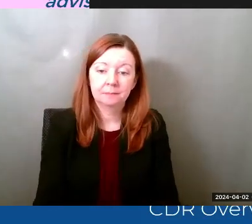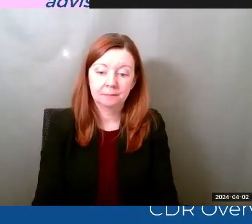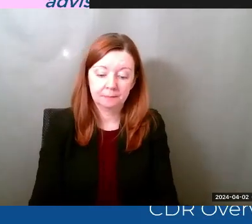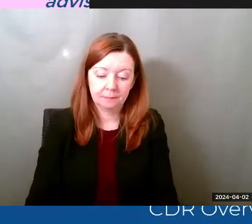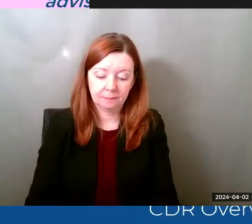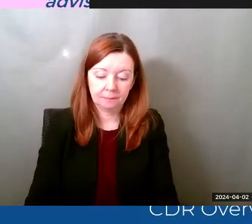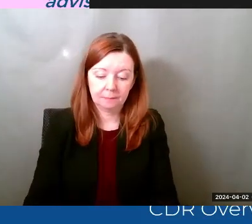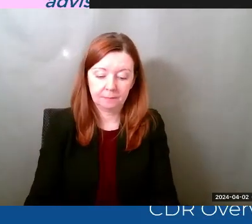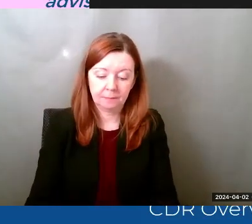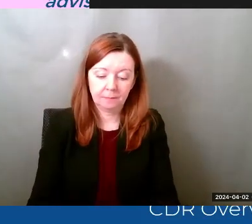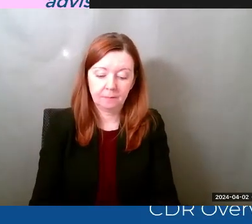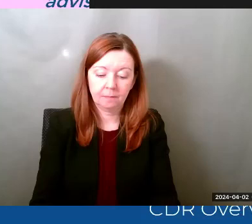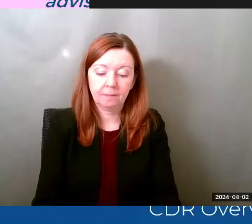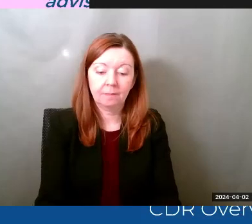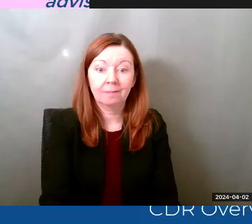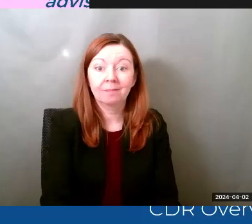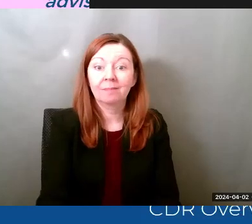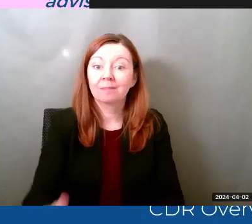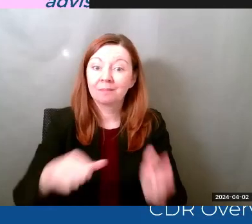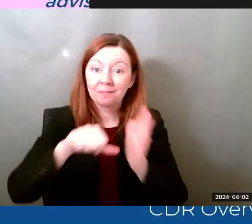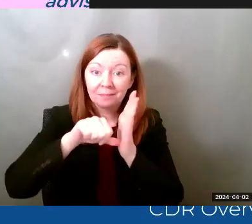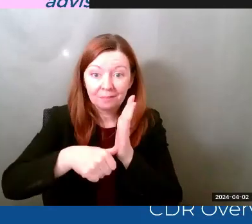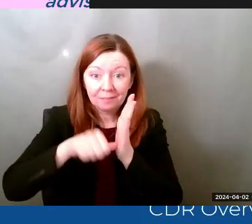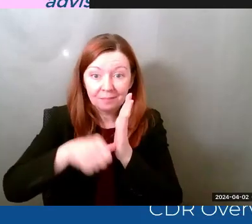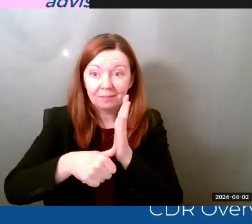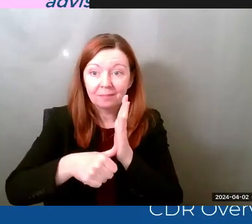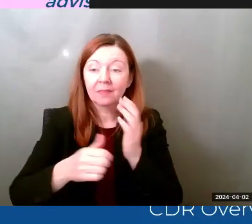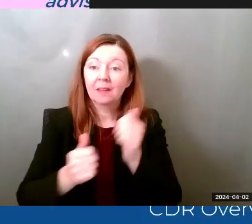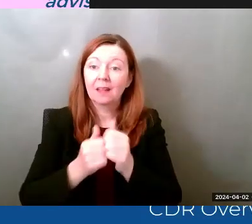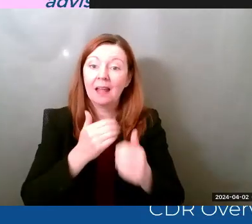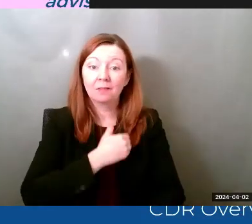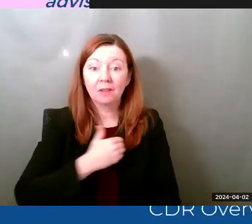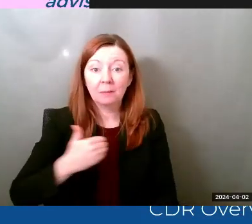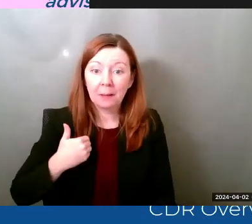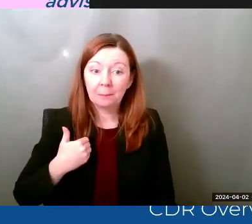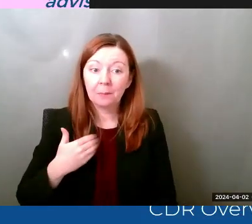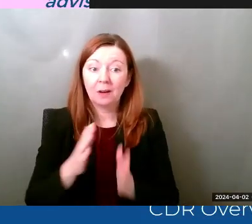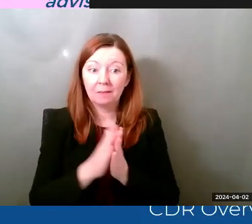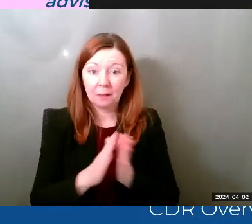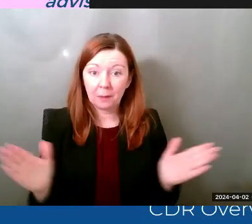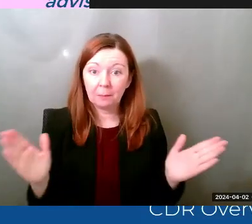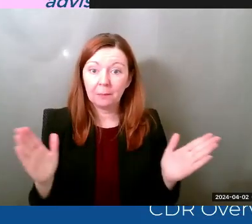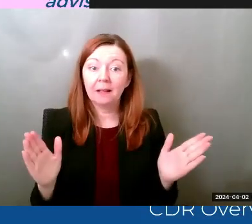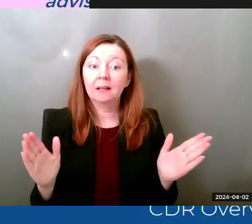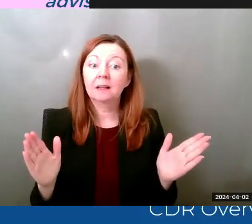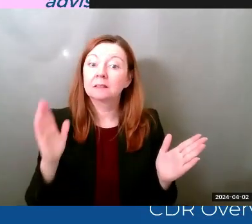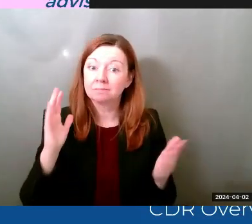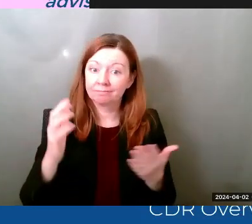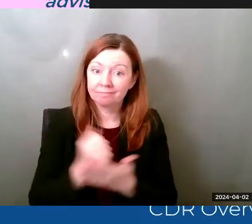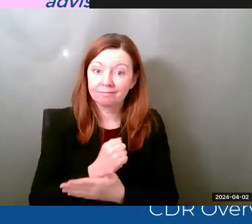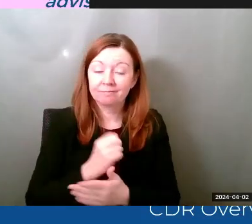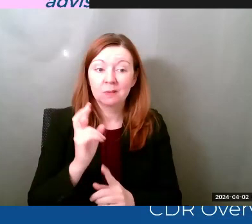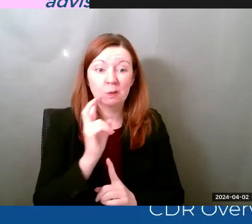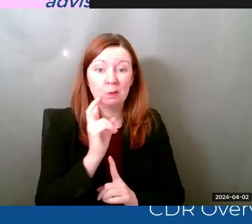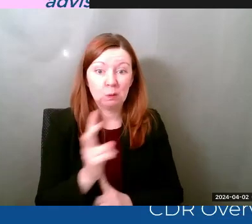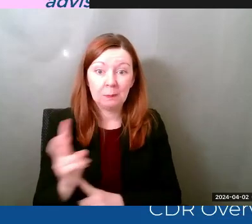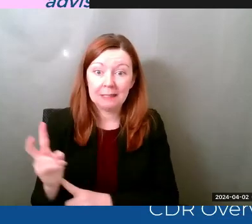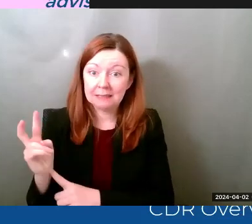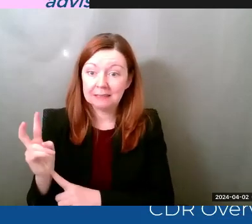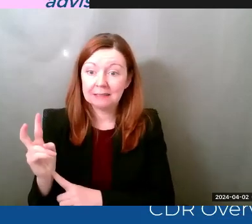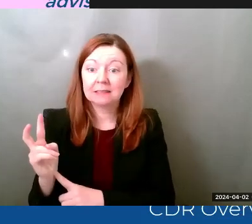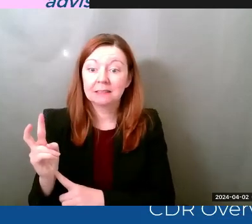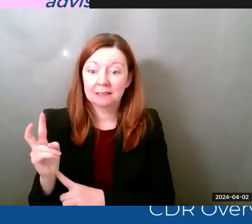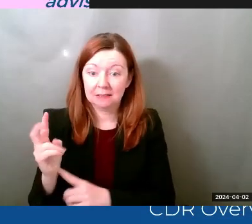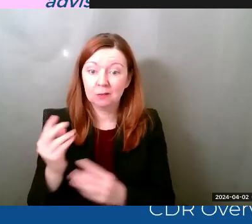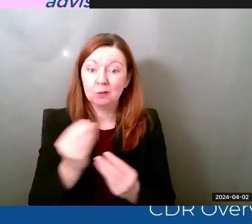I want to reiterate that every member of the public will receive 2 minutes